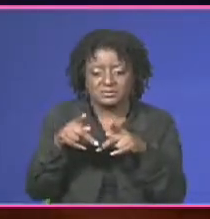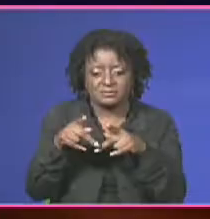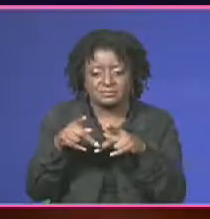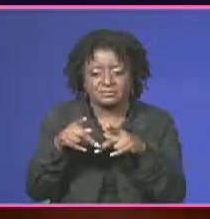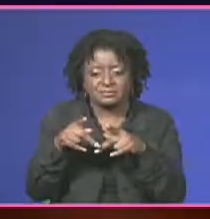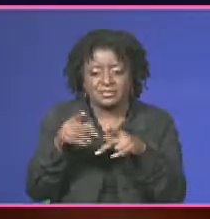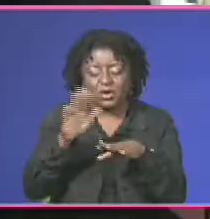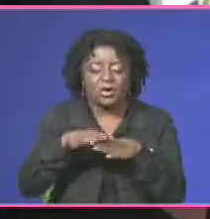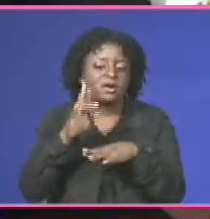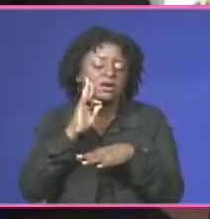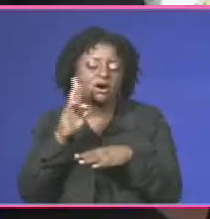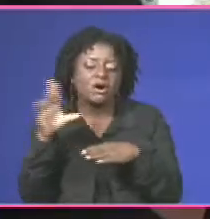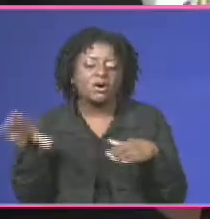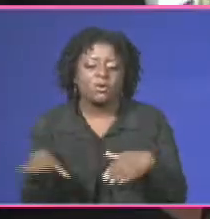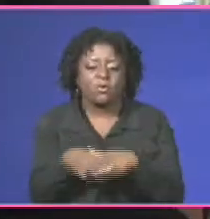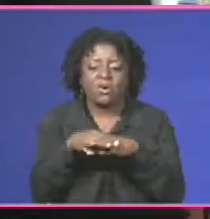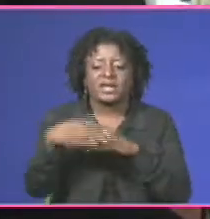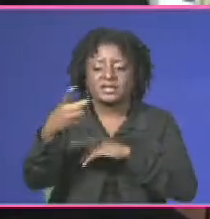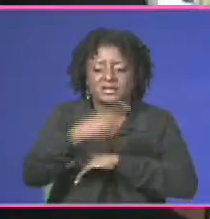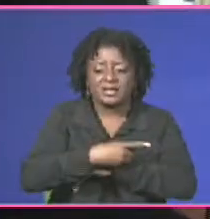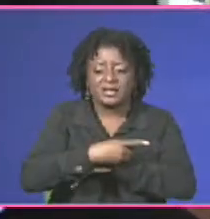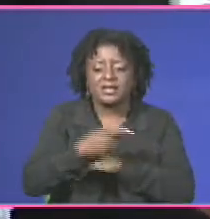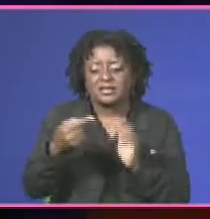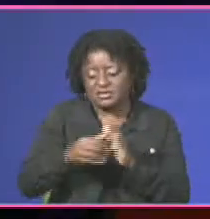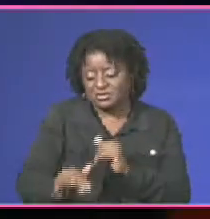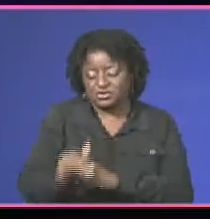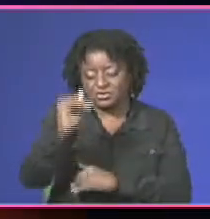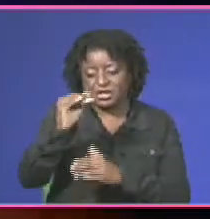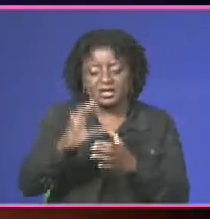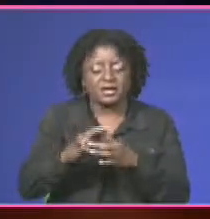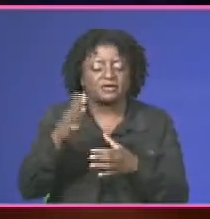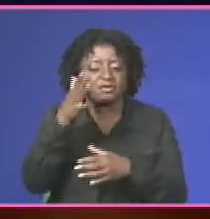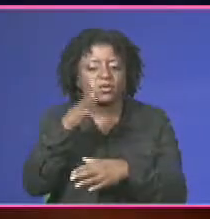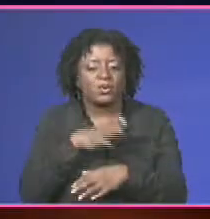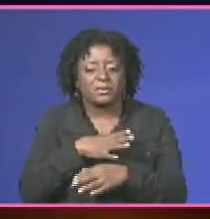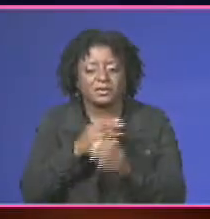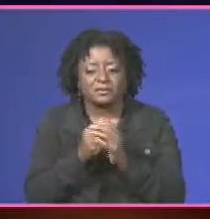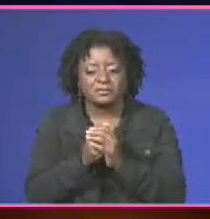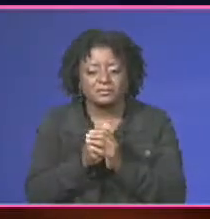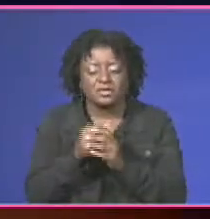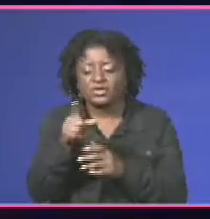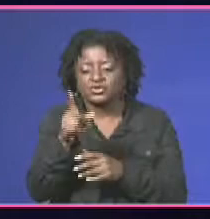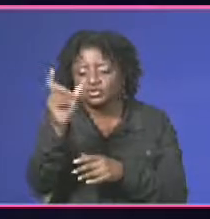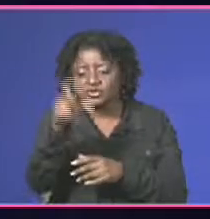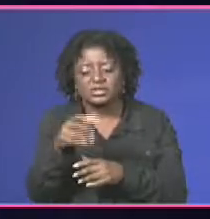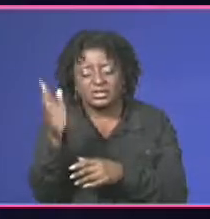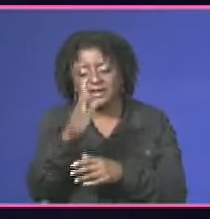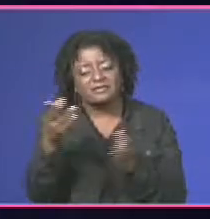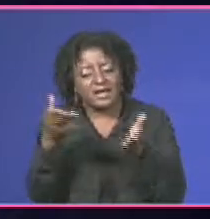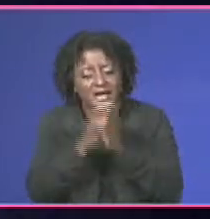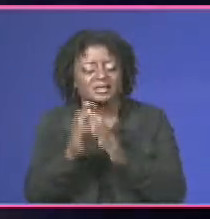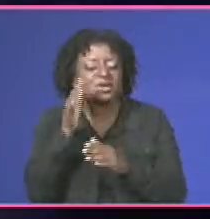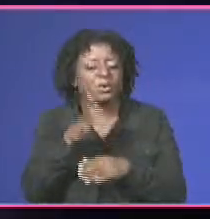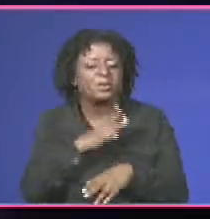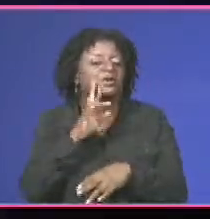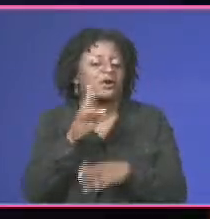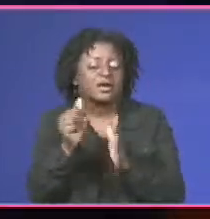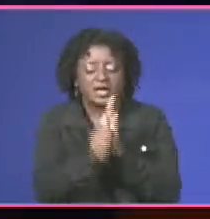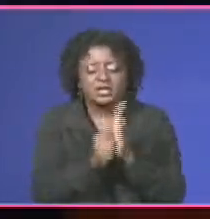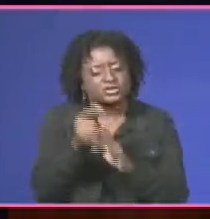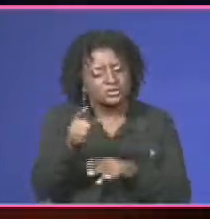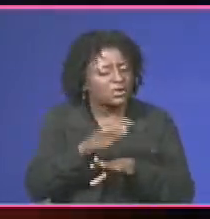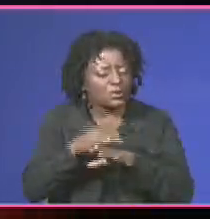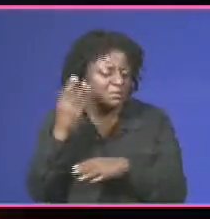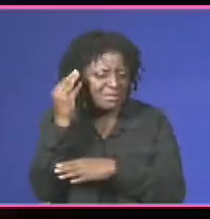hats on her wedding day date this giant of a woman. Now, usually you don't ask a woman her age because you don't mind saying yours. No, absolutely